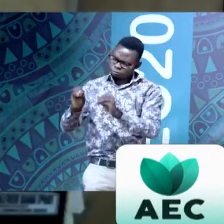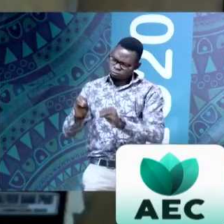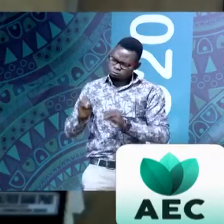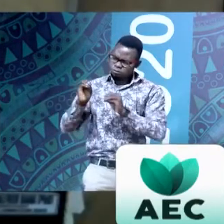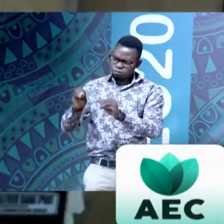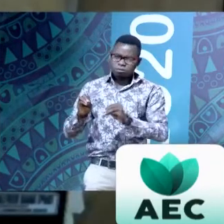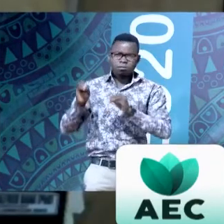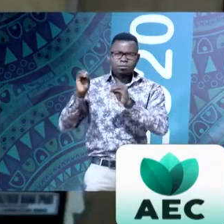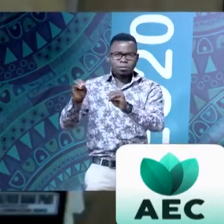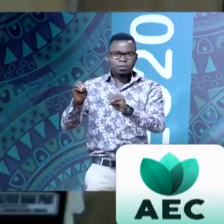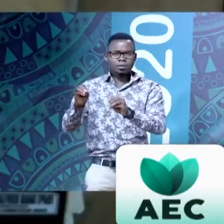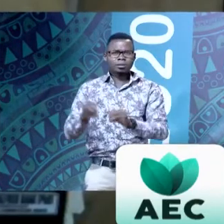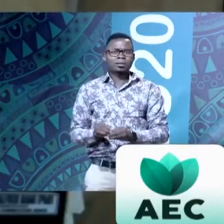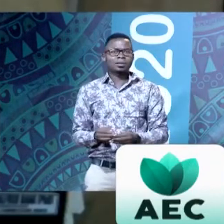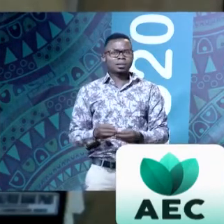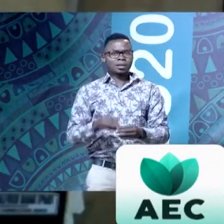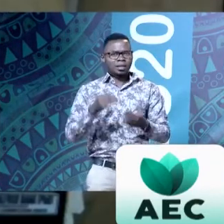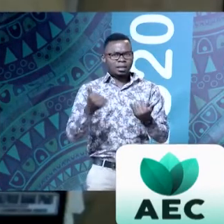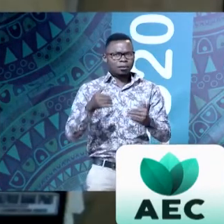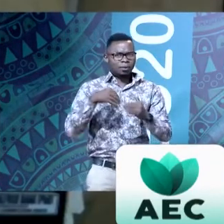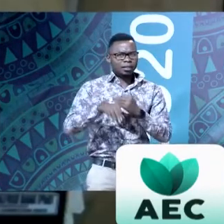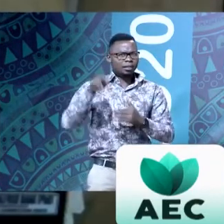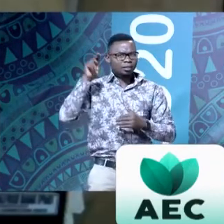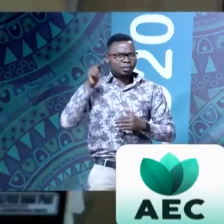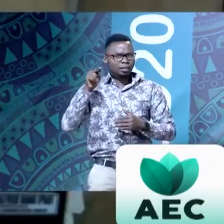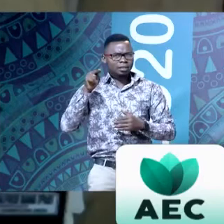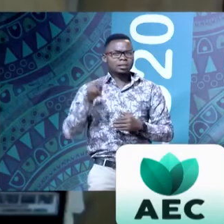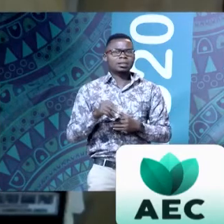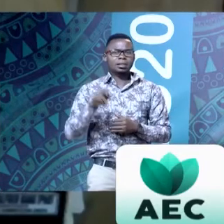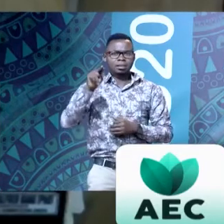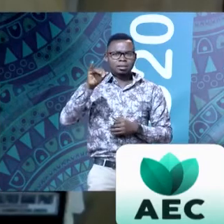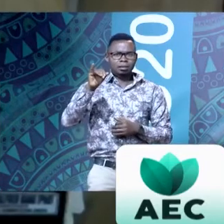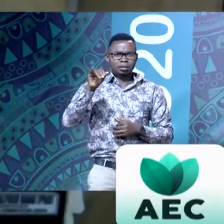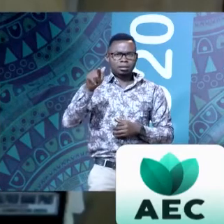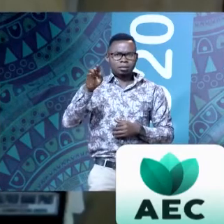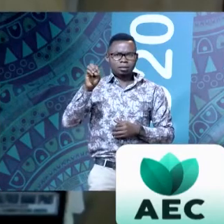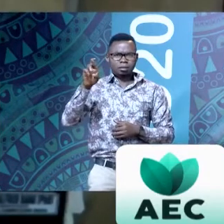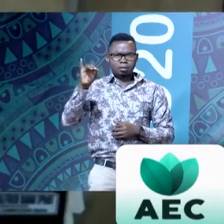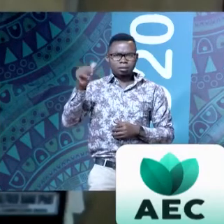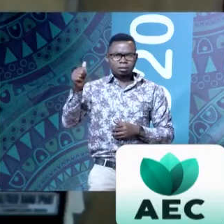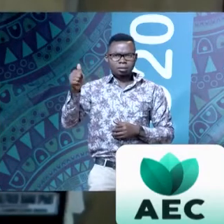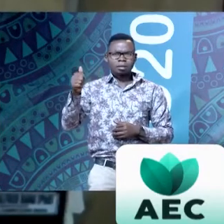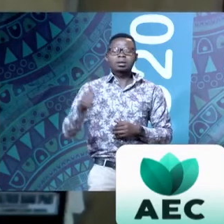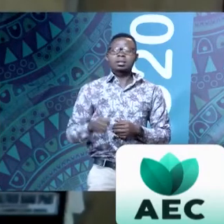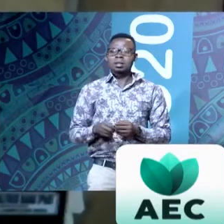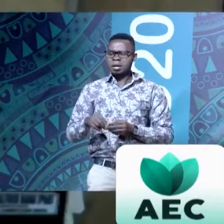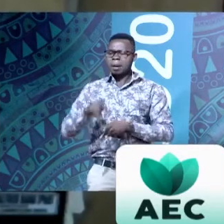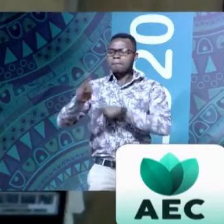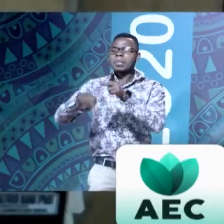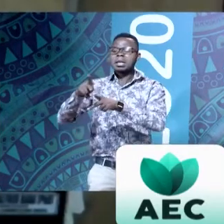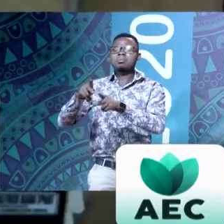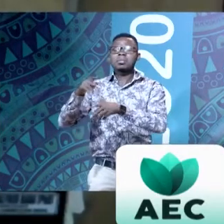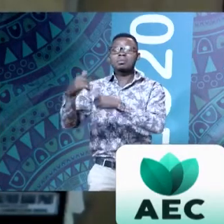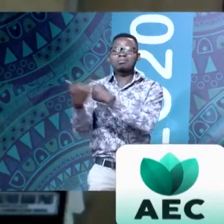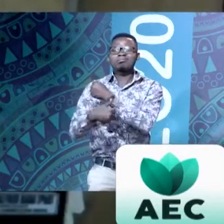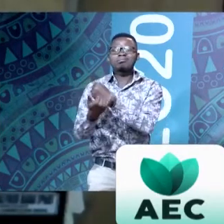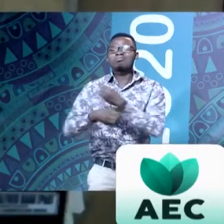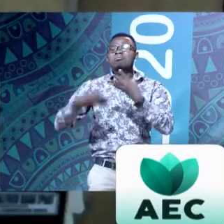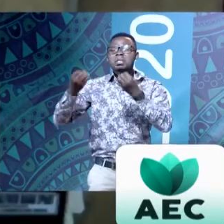standards. In Nigeria, you have a lot of people who are either underemployed or